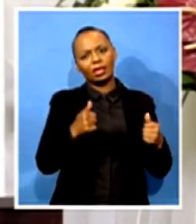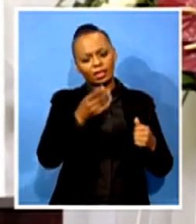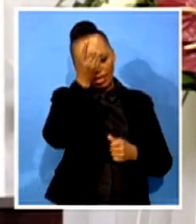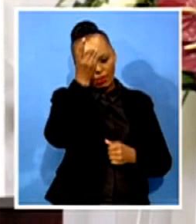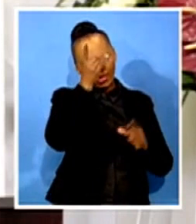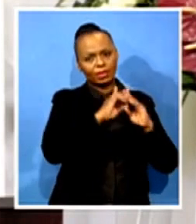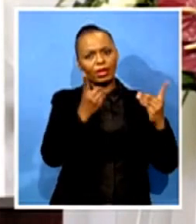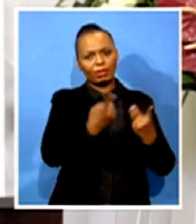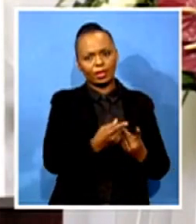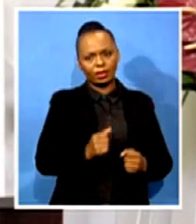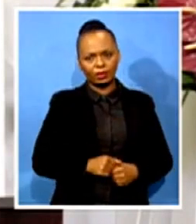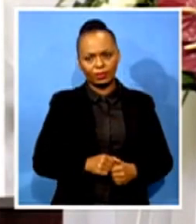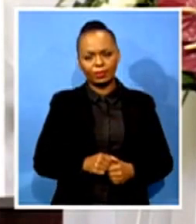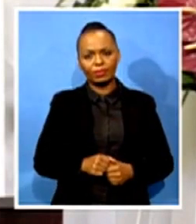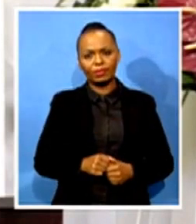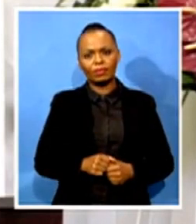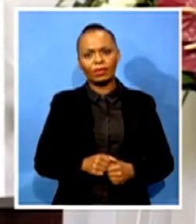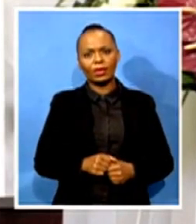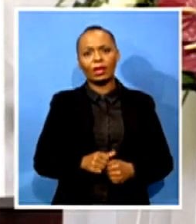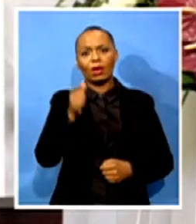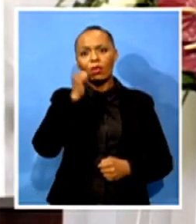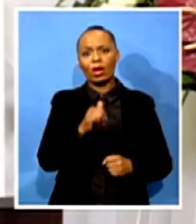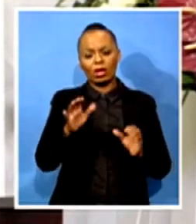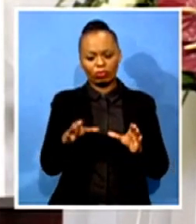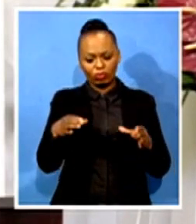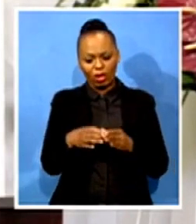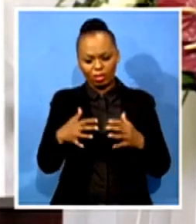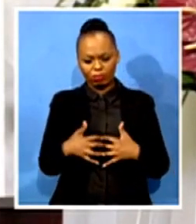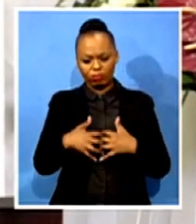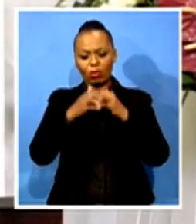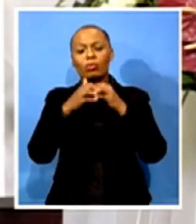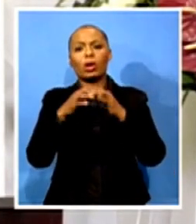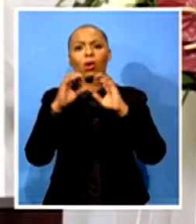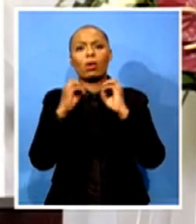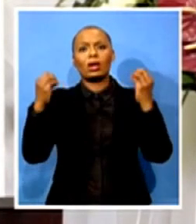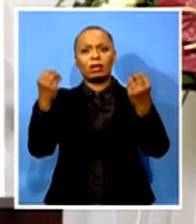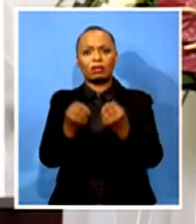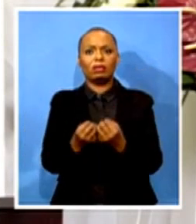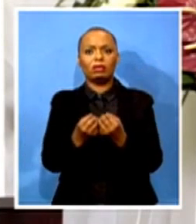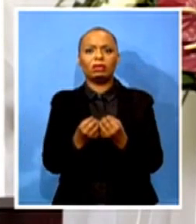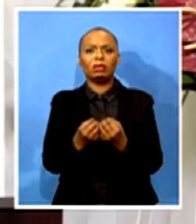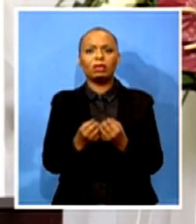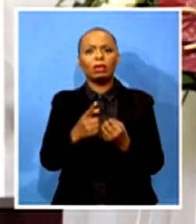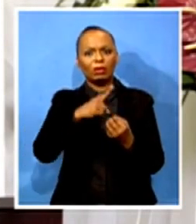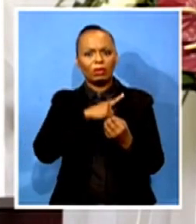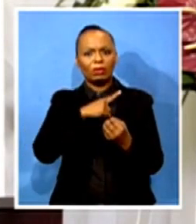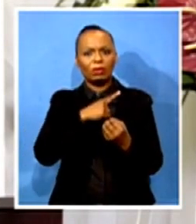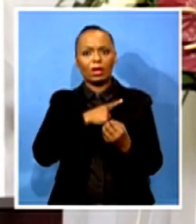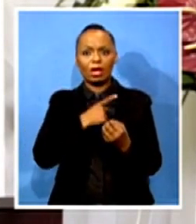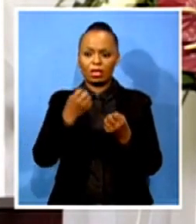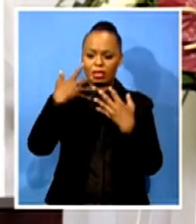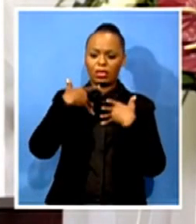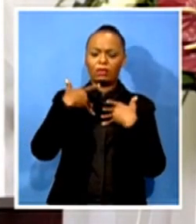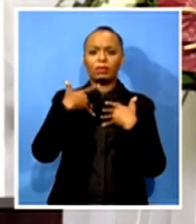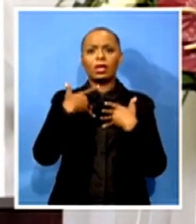we started this organization, the name has been given, and we were given strict instruction. This organization